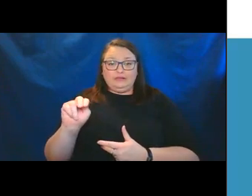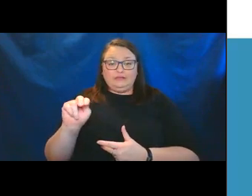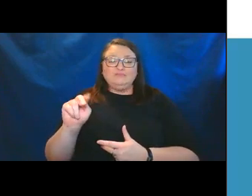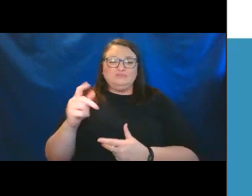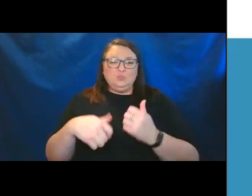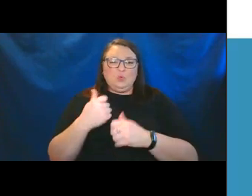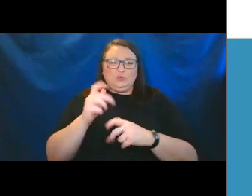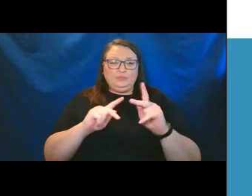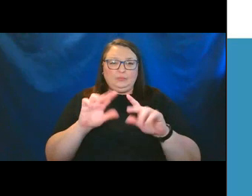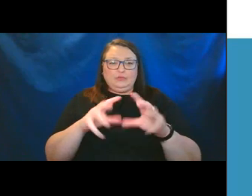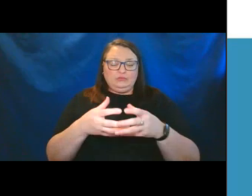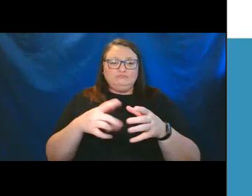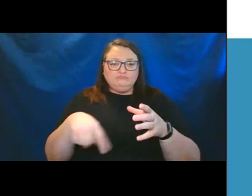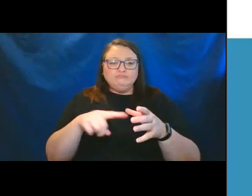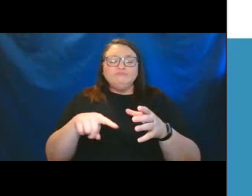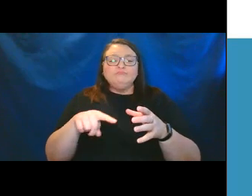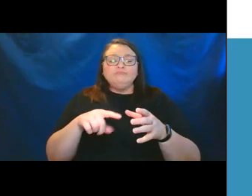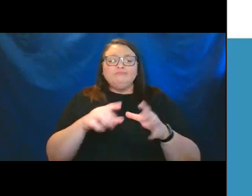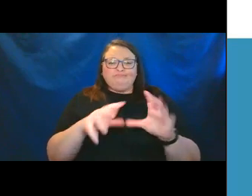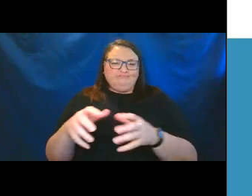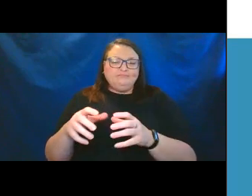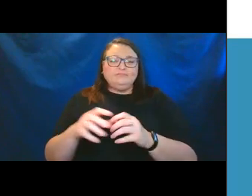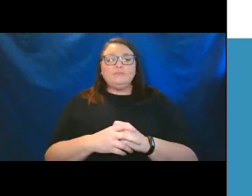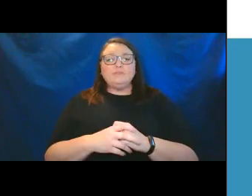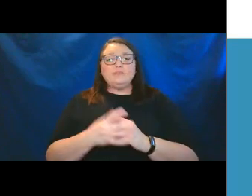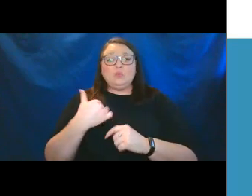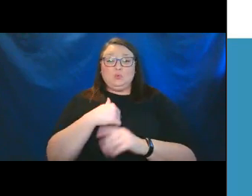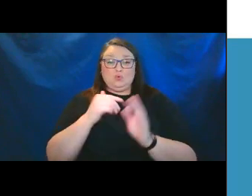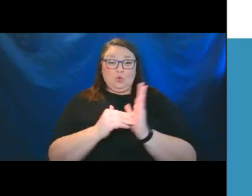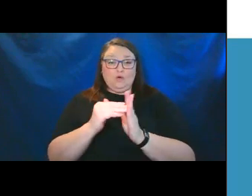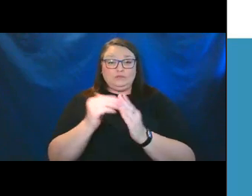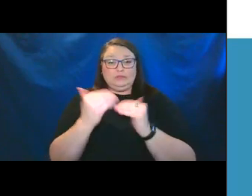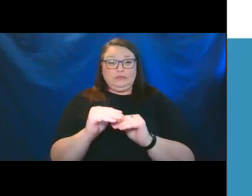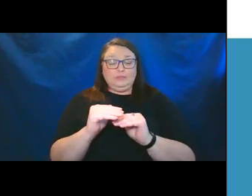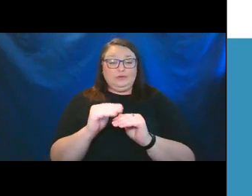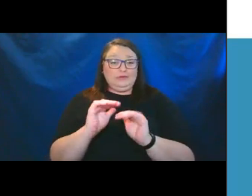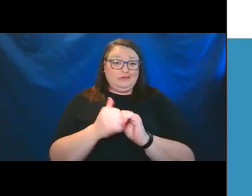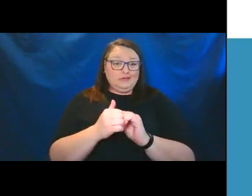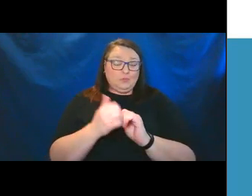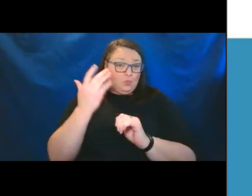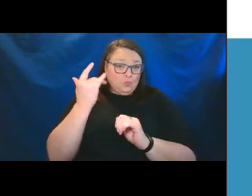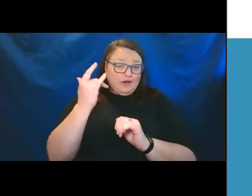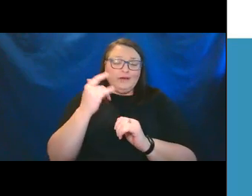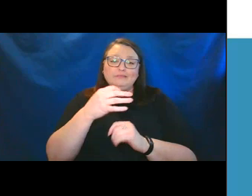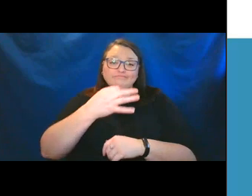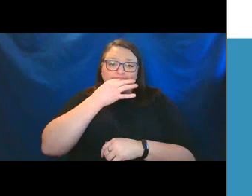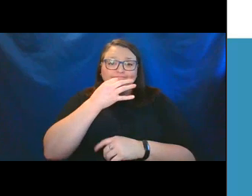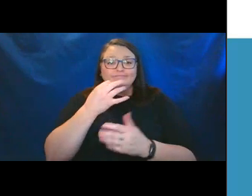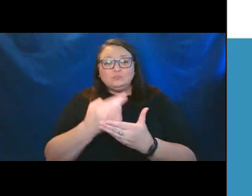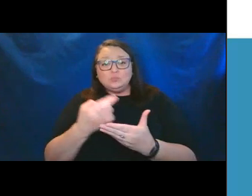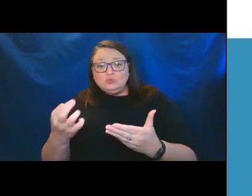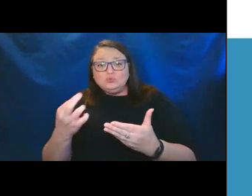we are often limited by expertise and resources, and